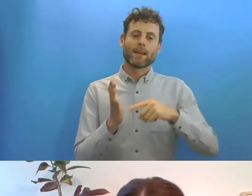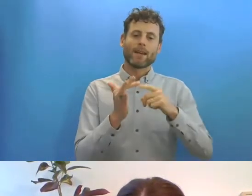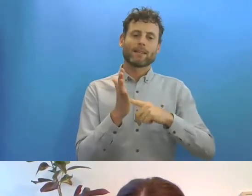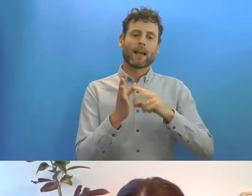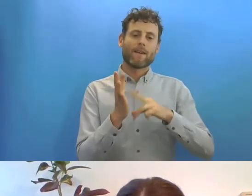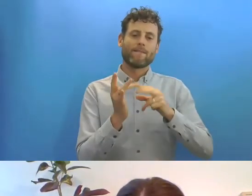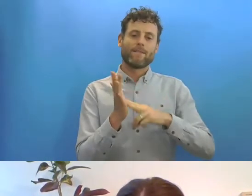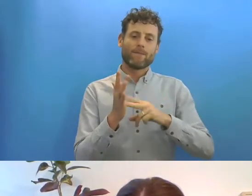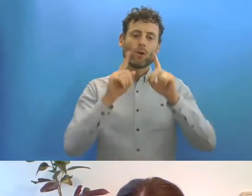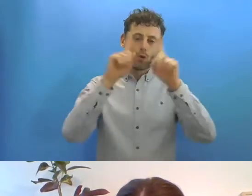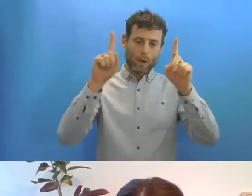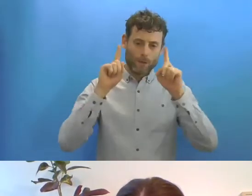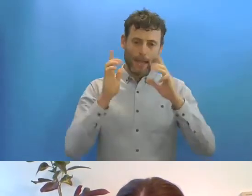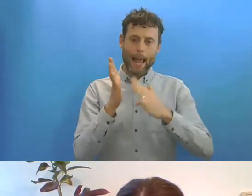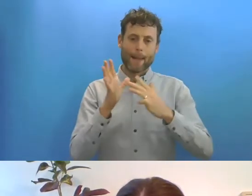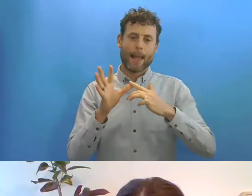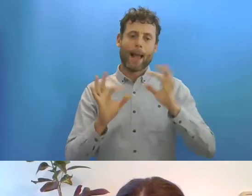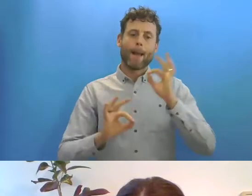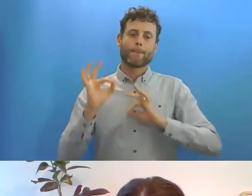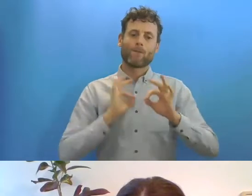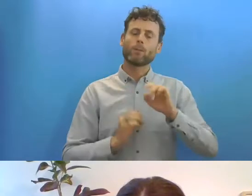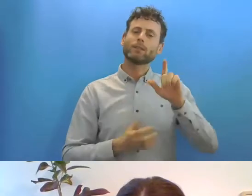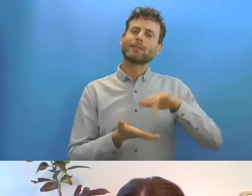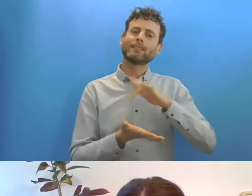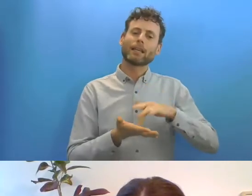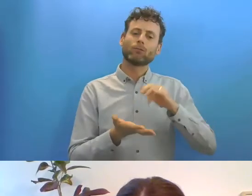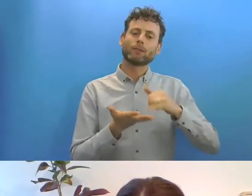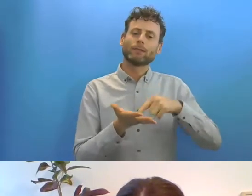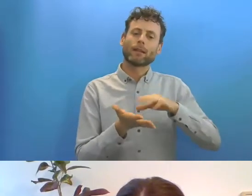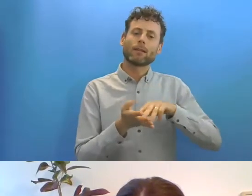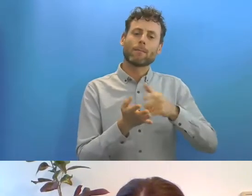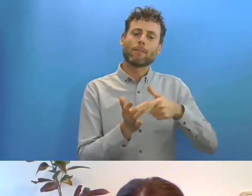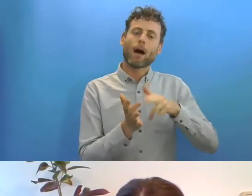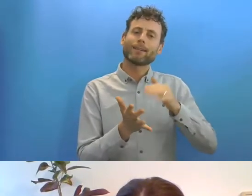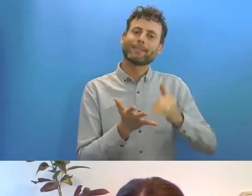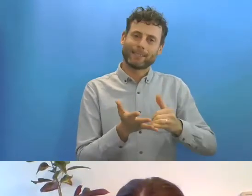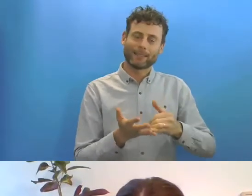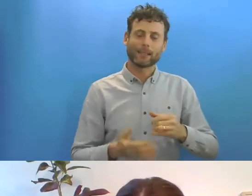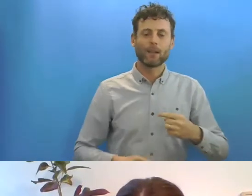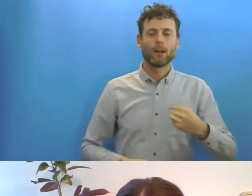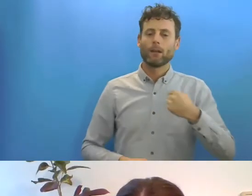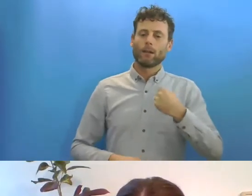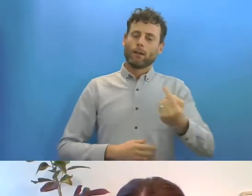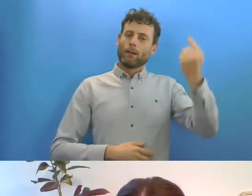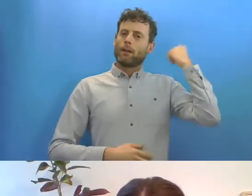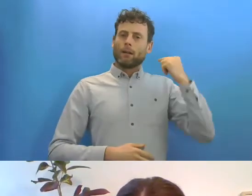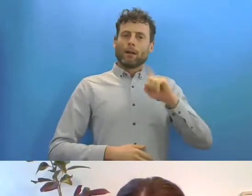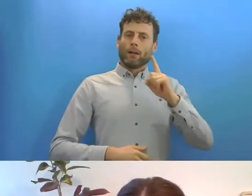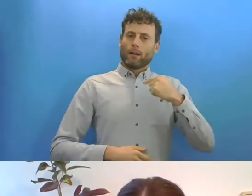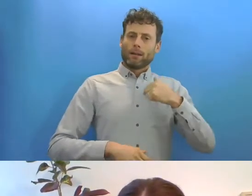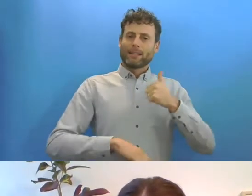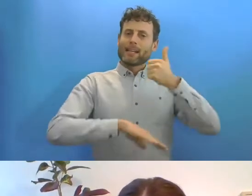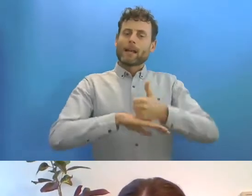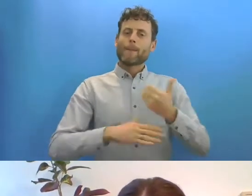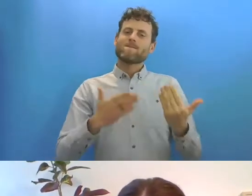And my debut in disability arts was initiating a fashion show called I'm Disabled